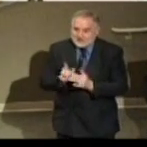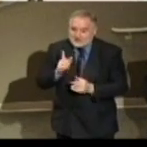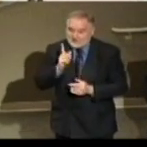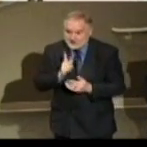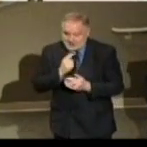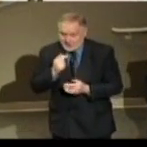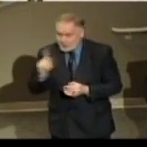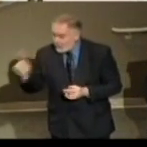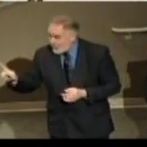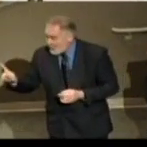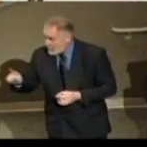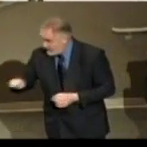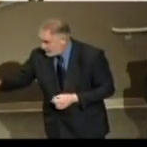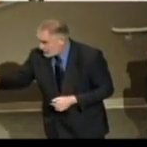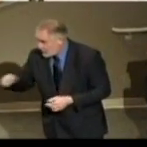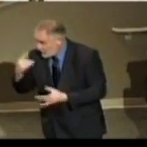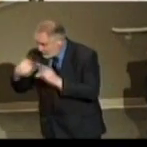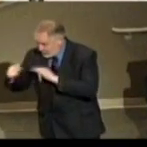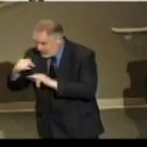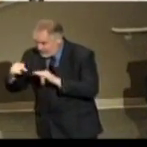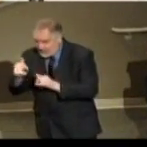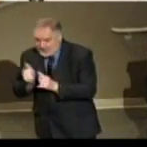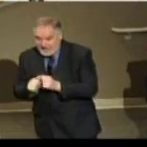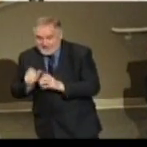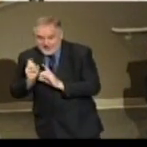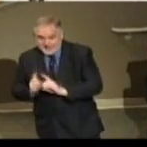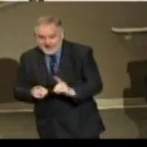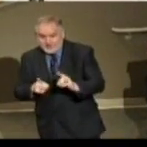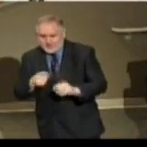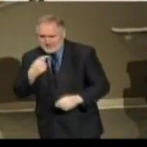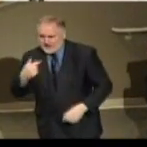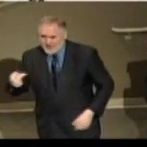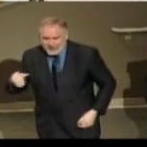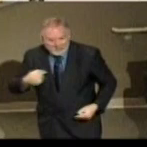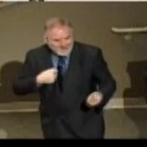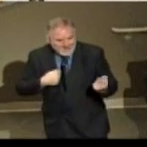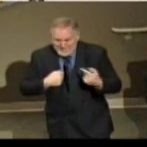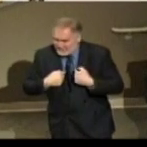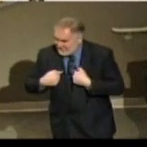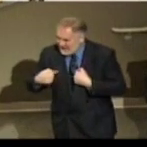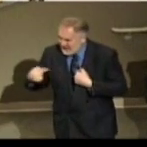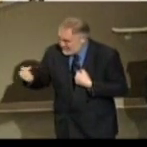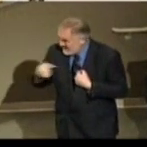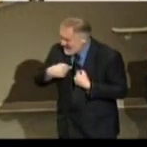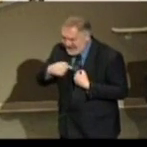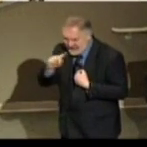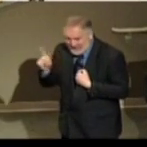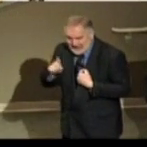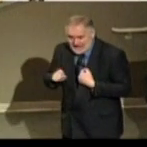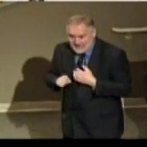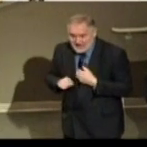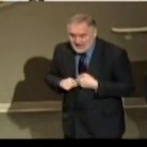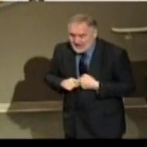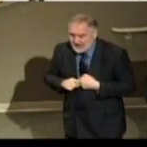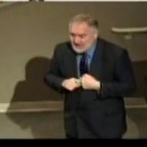to betray me, every one of the disciples said, is it me? Is it me?